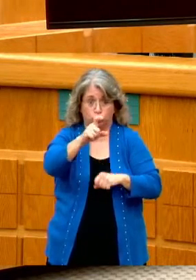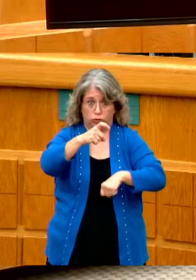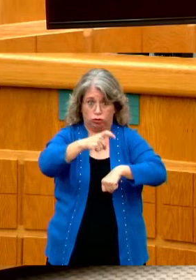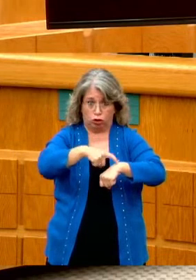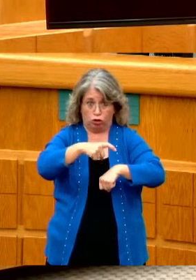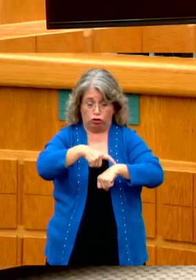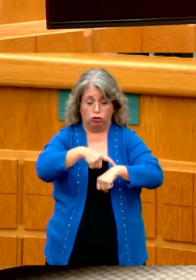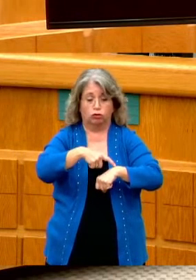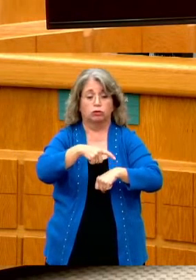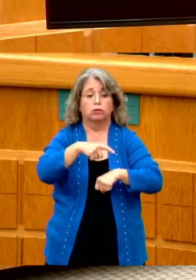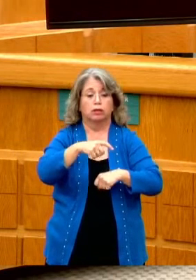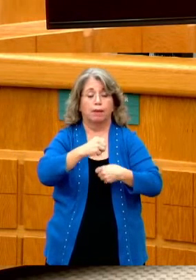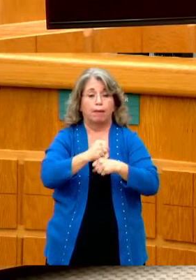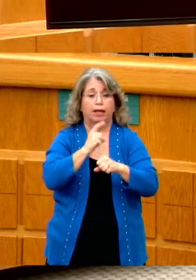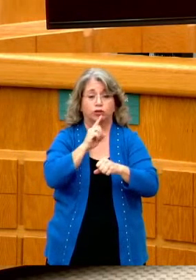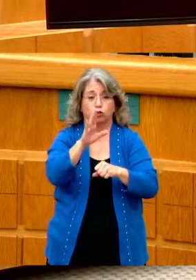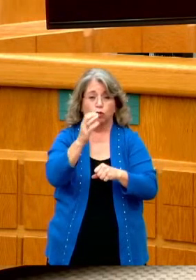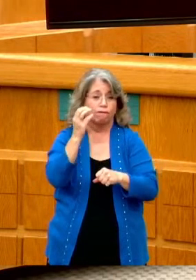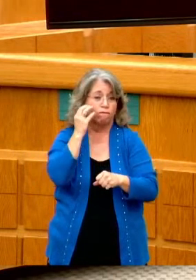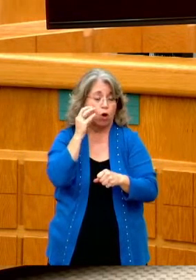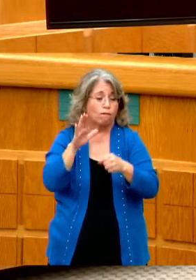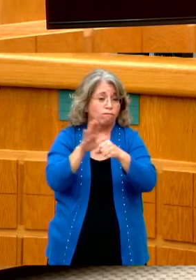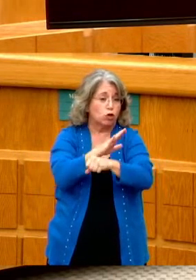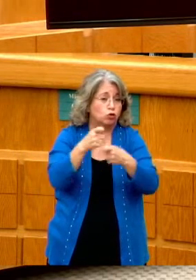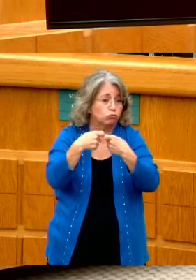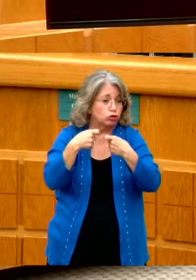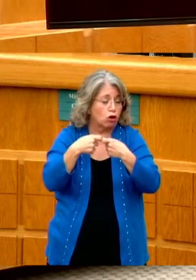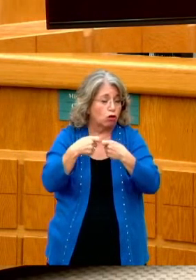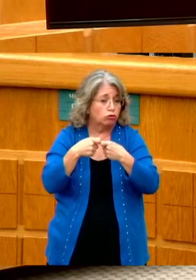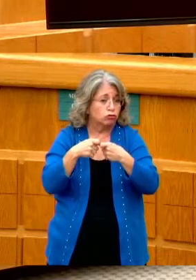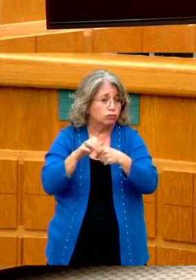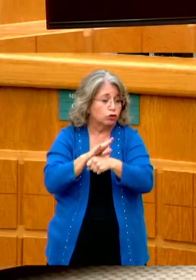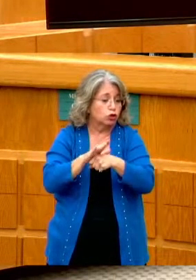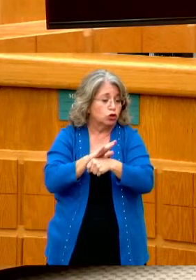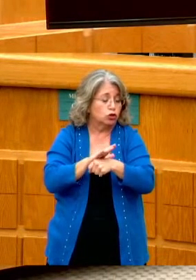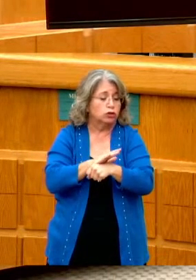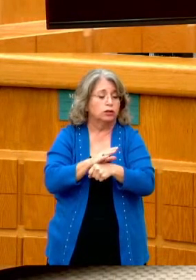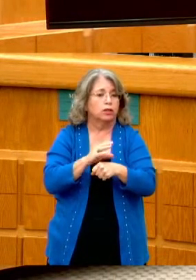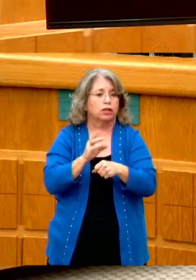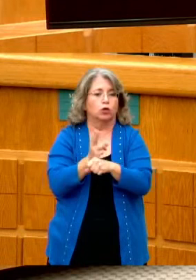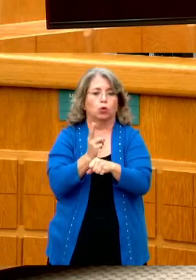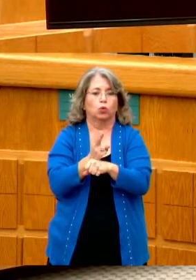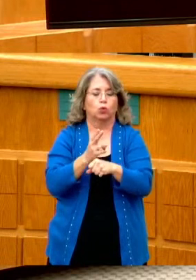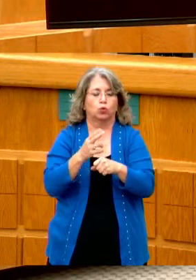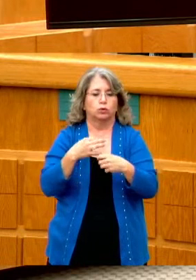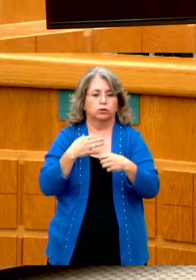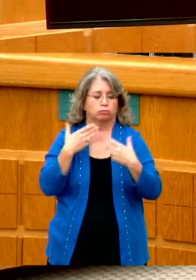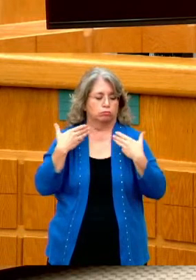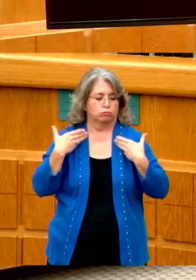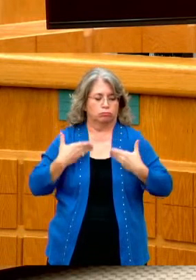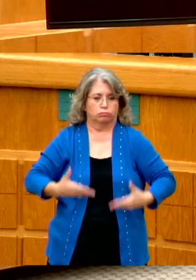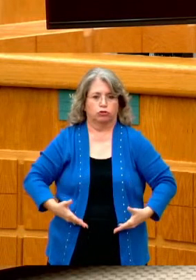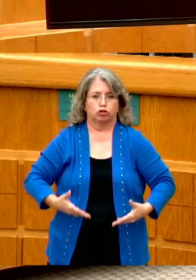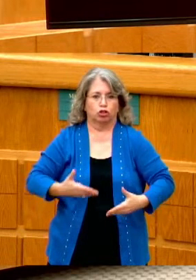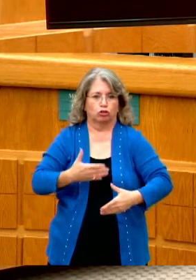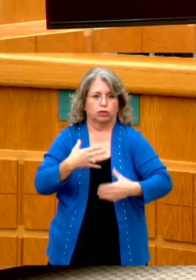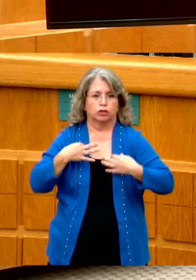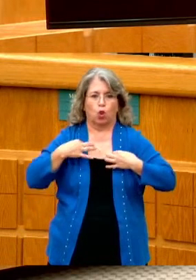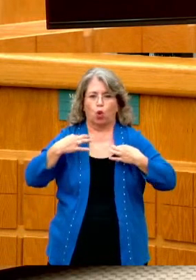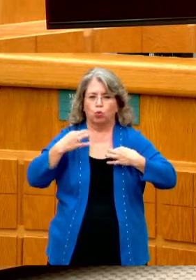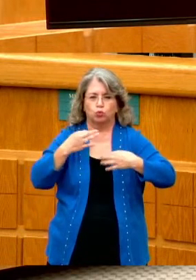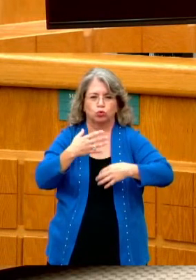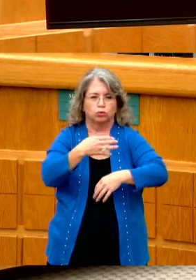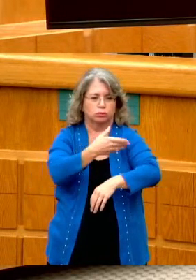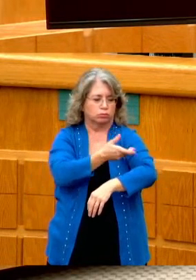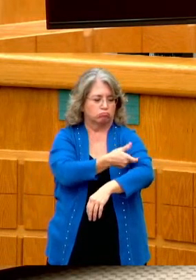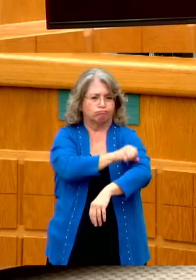ensure your phone is fully charged and wear a loose-fitting shirt so you can easily roll up your sleeve. When you